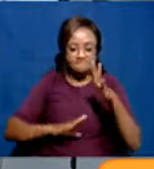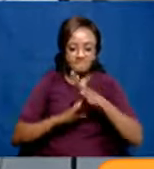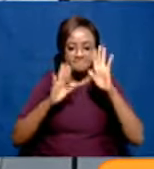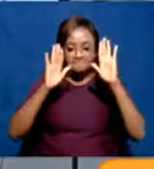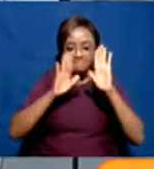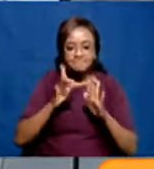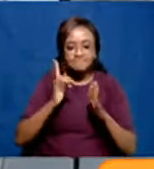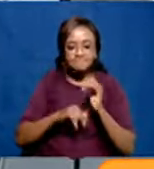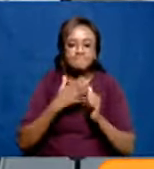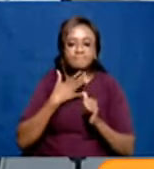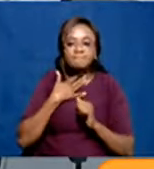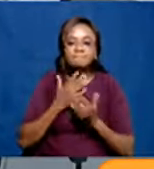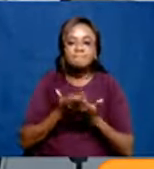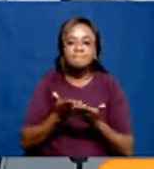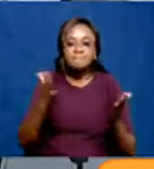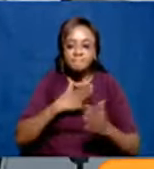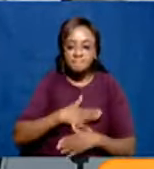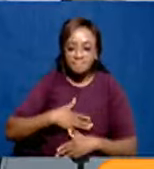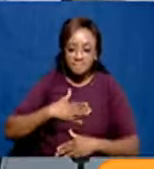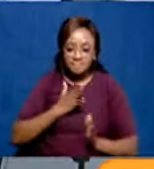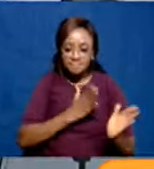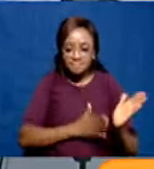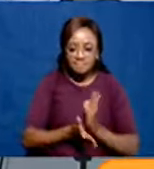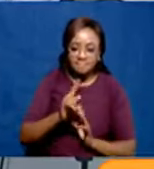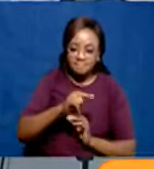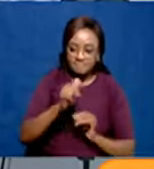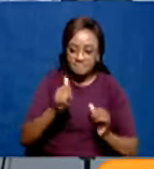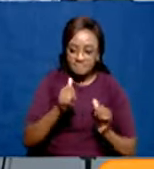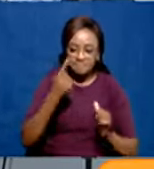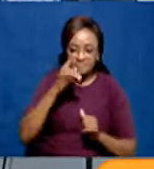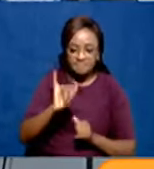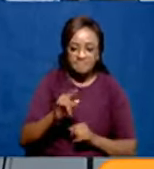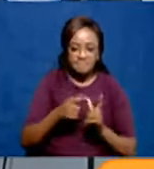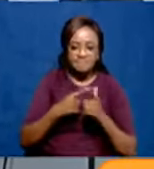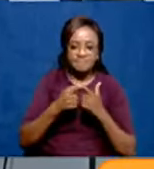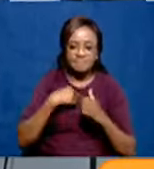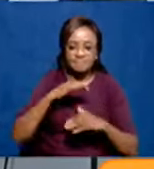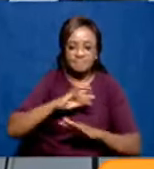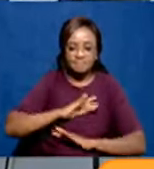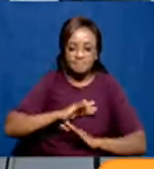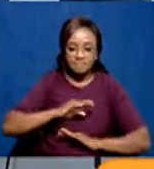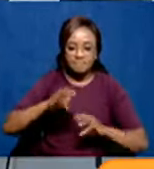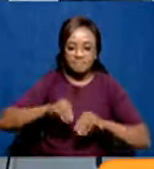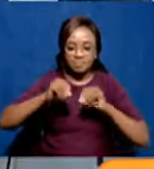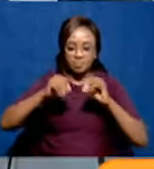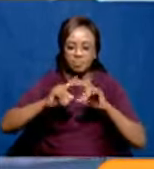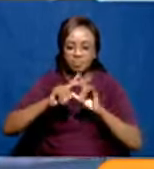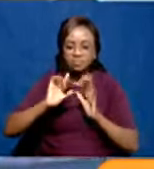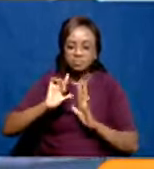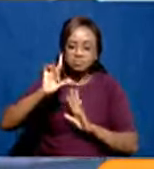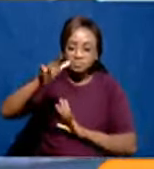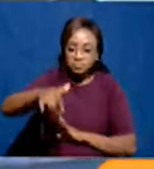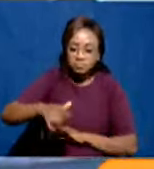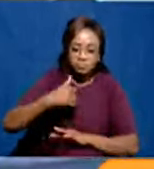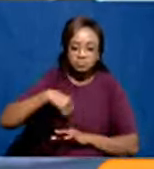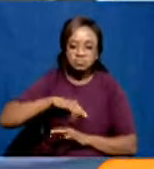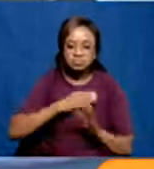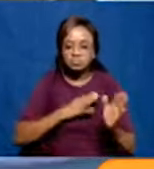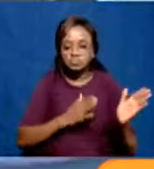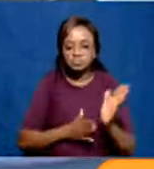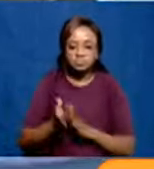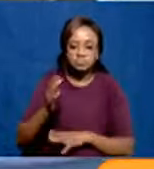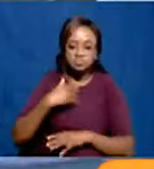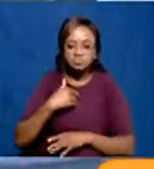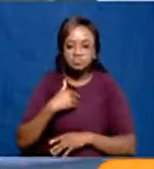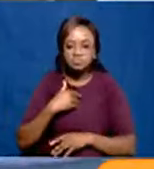step up your capacity in preparation for this so that we've got healthcare that we can pay for and of sufficient quality. Down the road, there's also plans to have a quality authority,